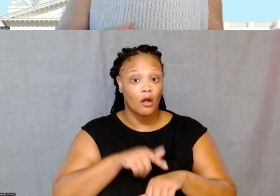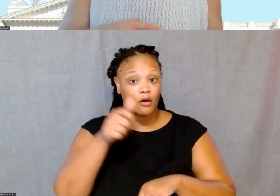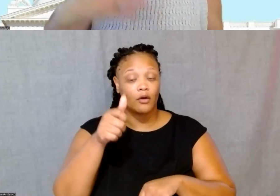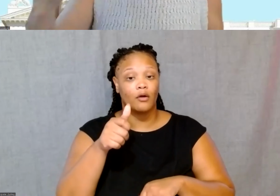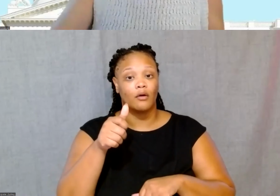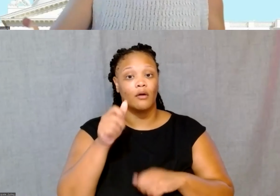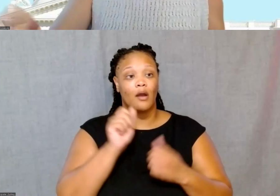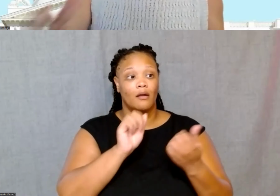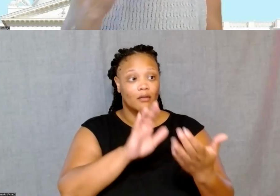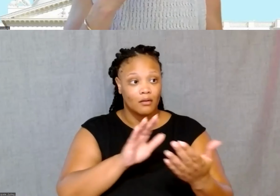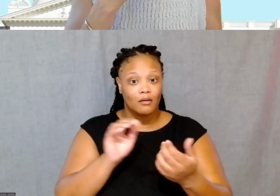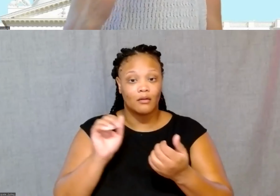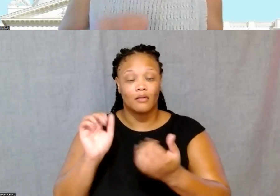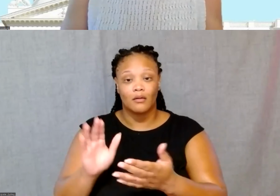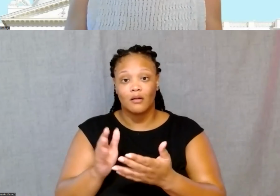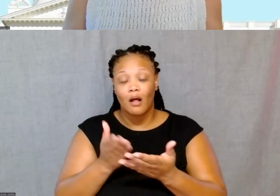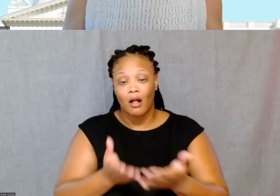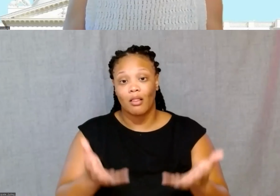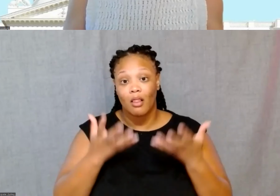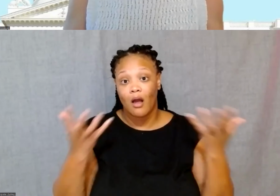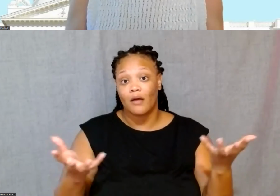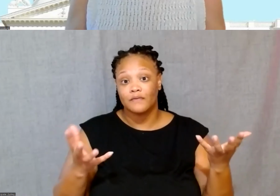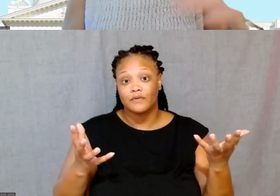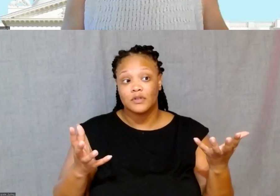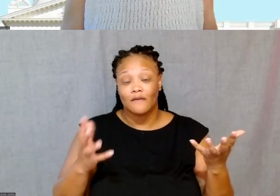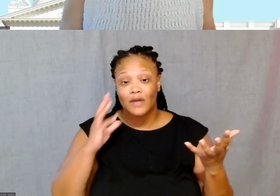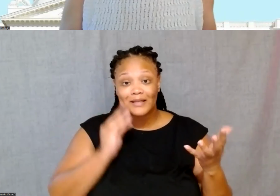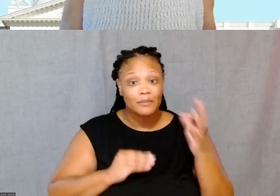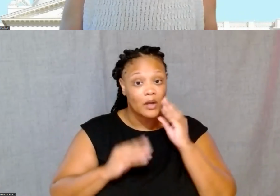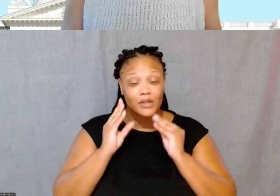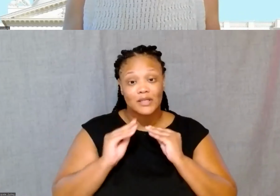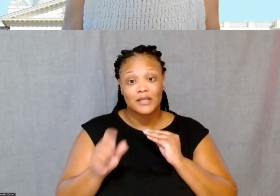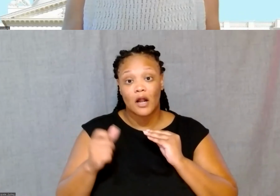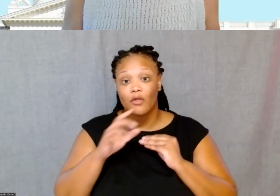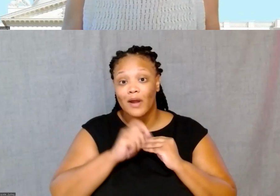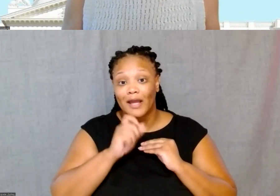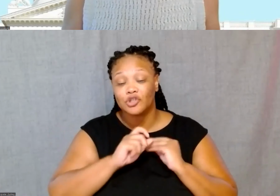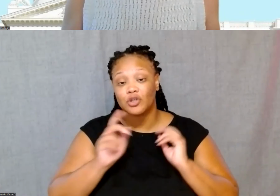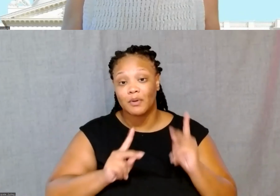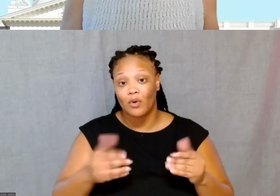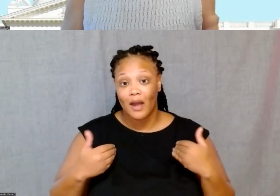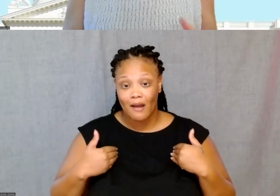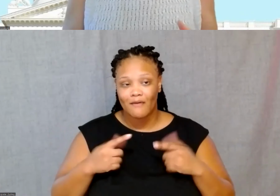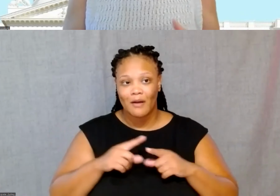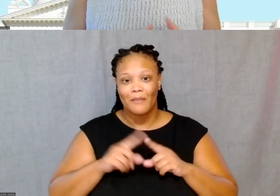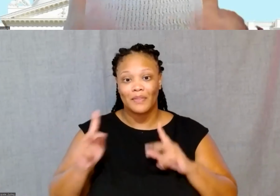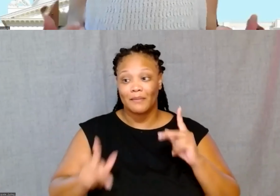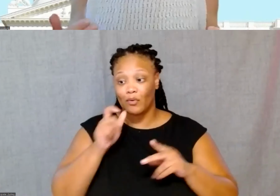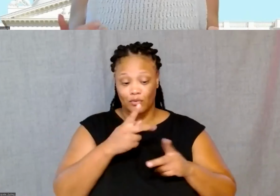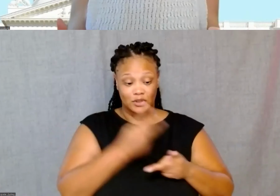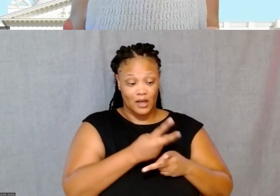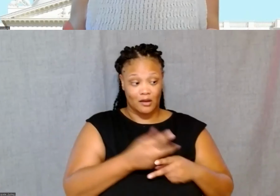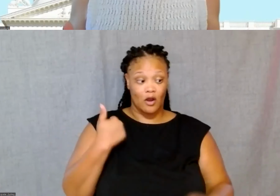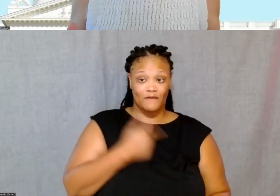lot of conditions and experiences that other aging people have, but our caretakers are aging. And we